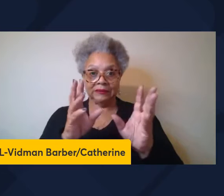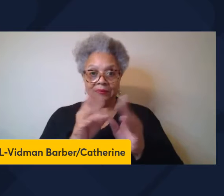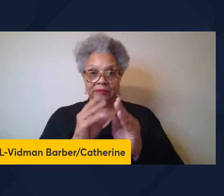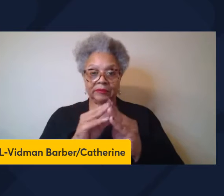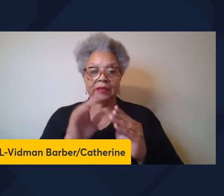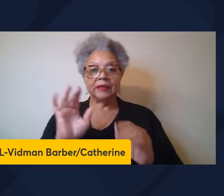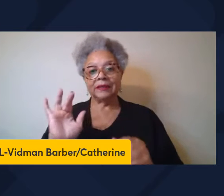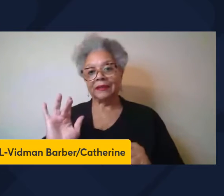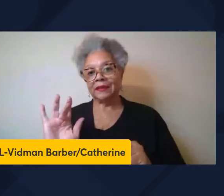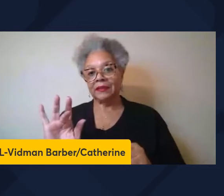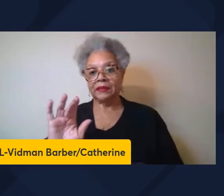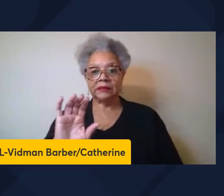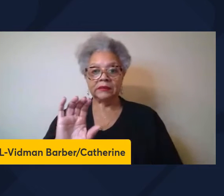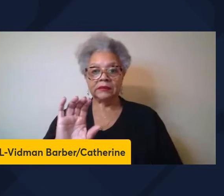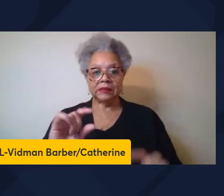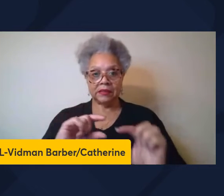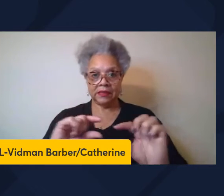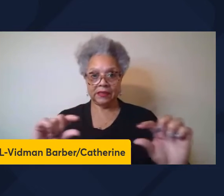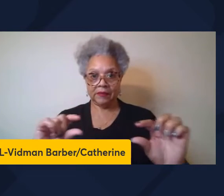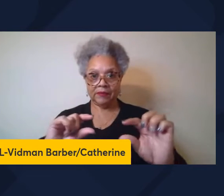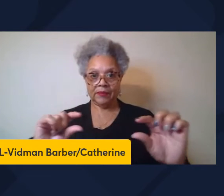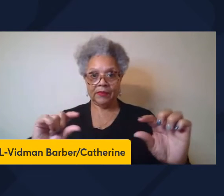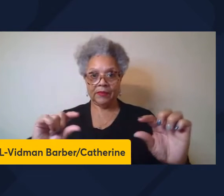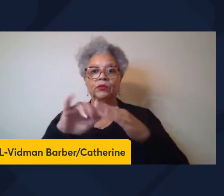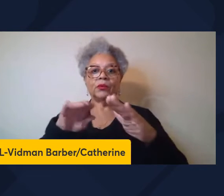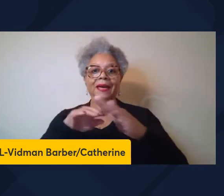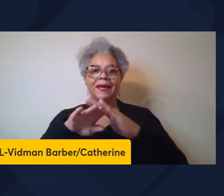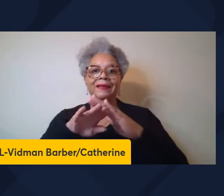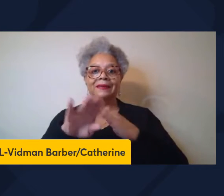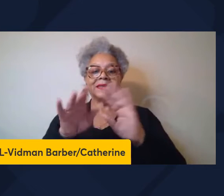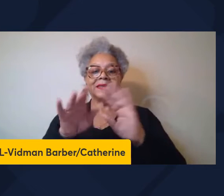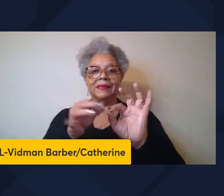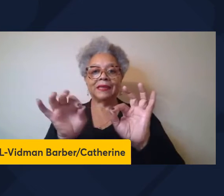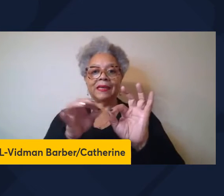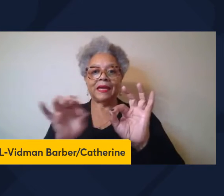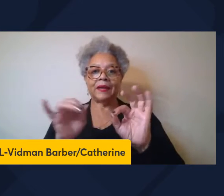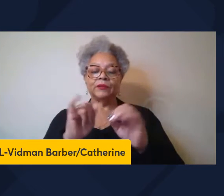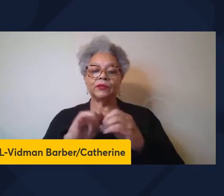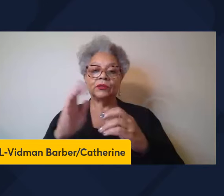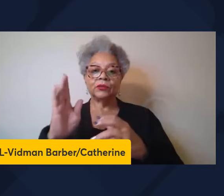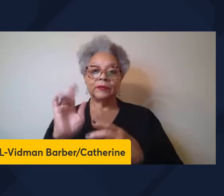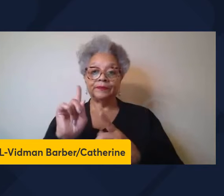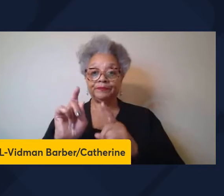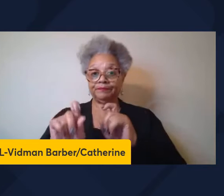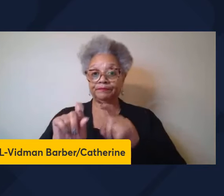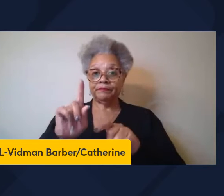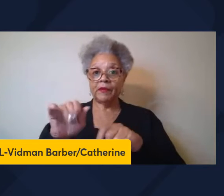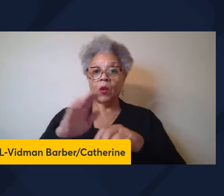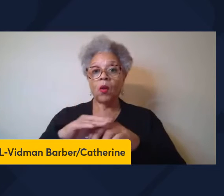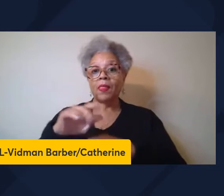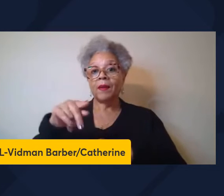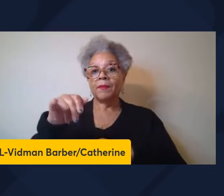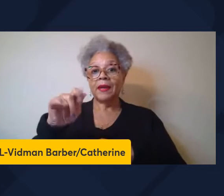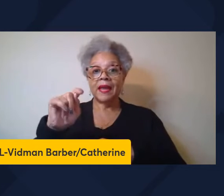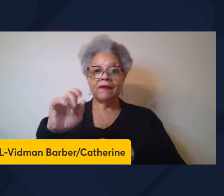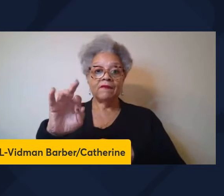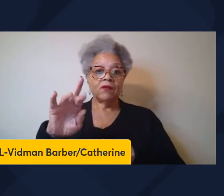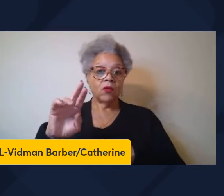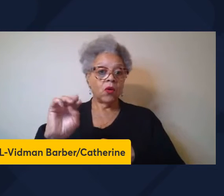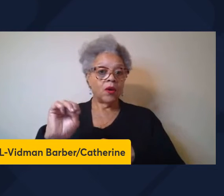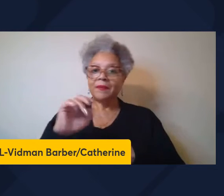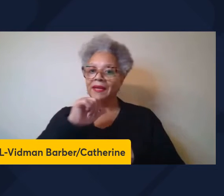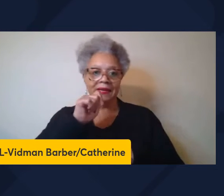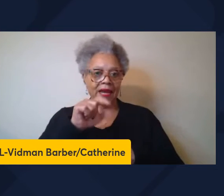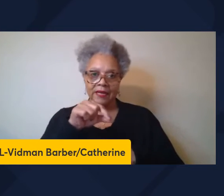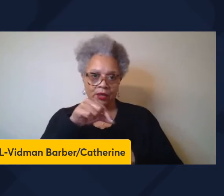at the bottom of the screen to access captions. And you can submit your questions through the comment function on the platform, not the Q